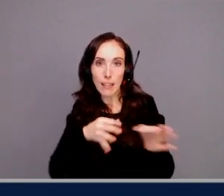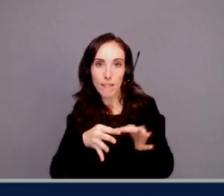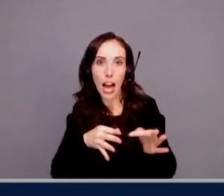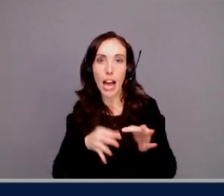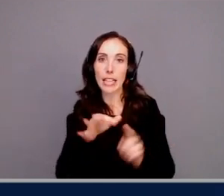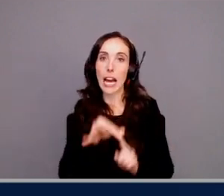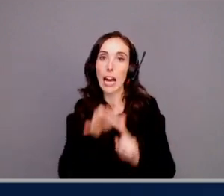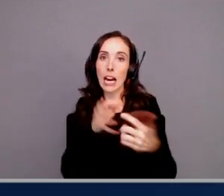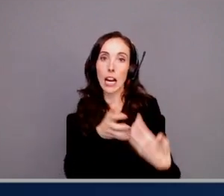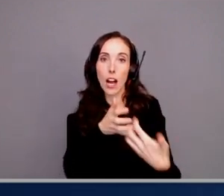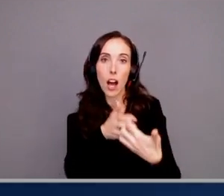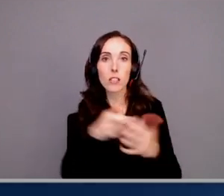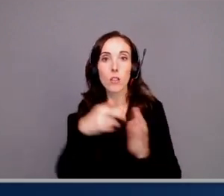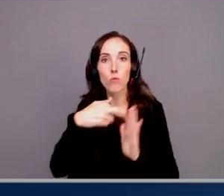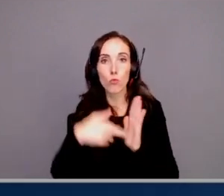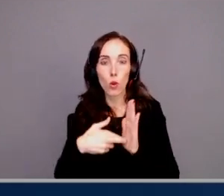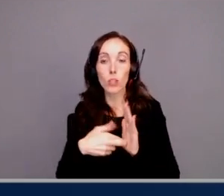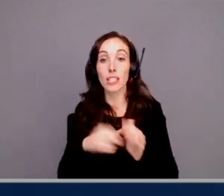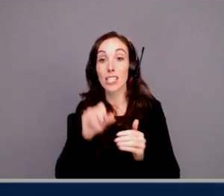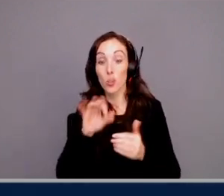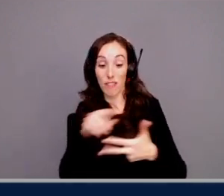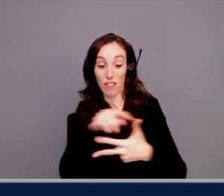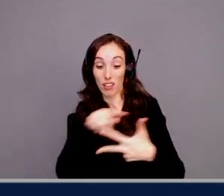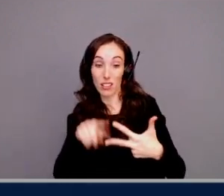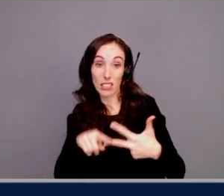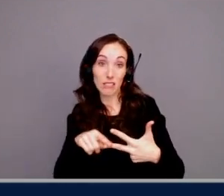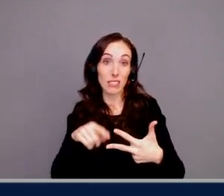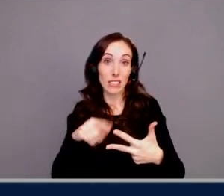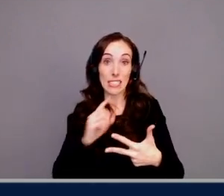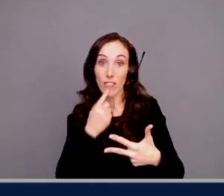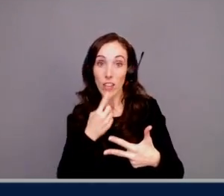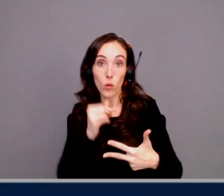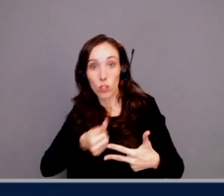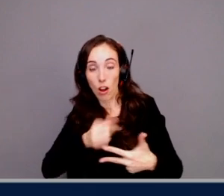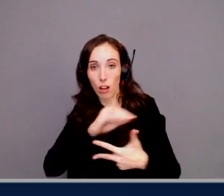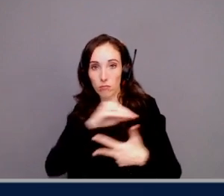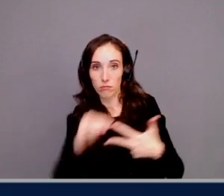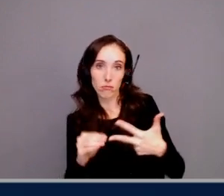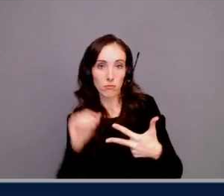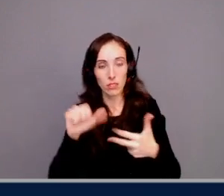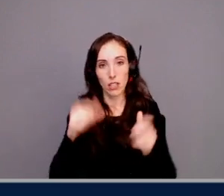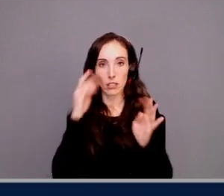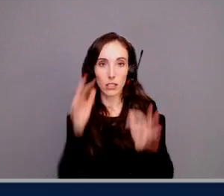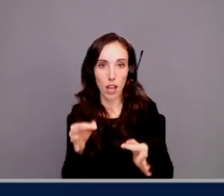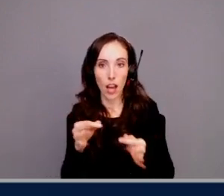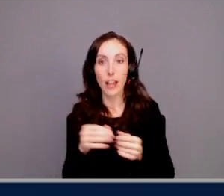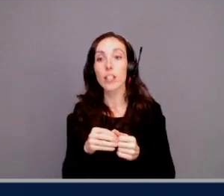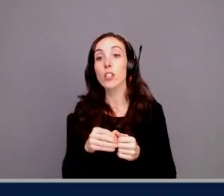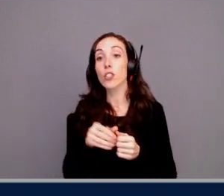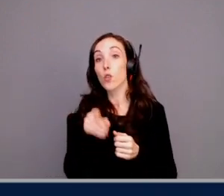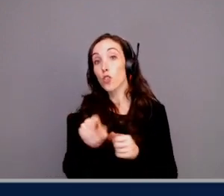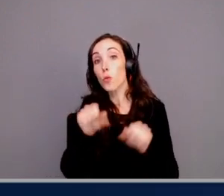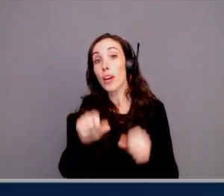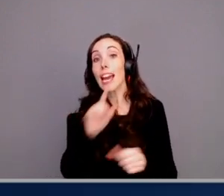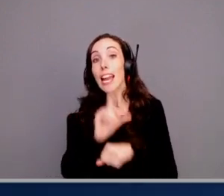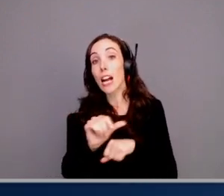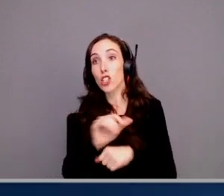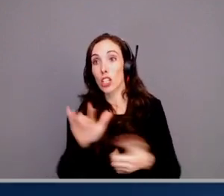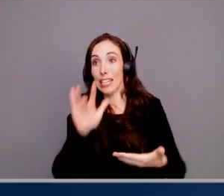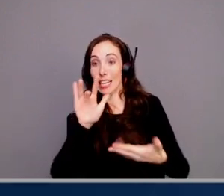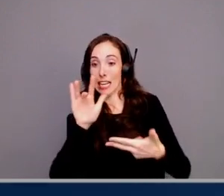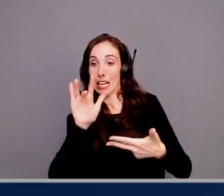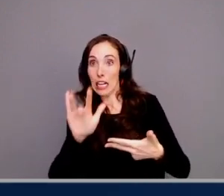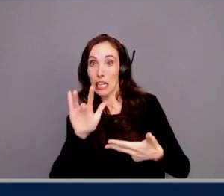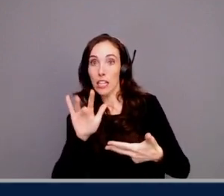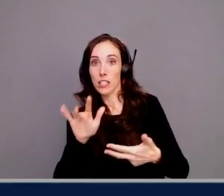okay, which of these rules are severe or not, and some of the capabilities here, like if you find you can actually click on it. You can say like